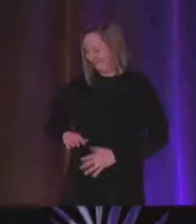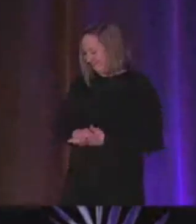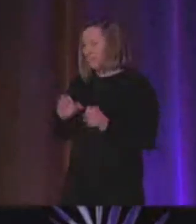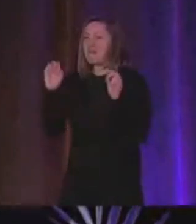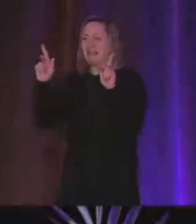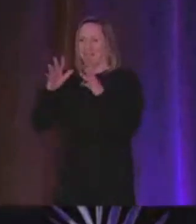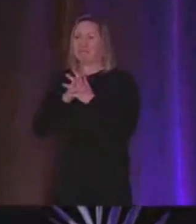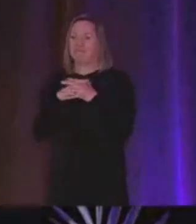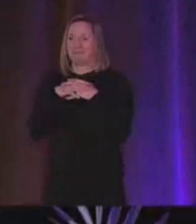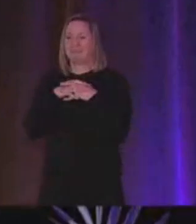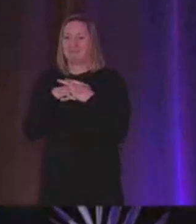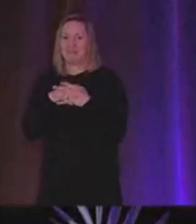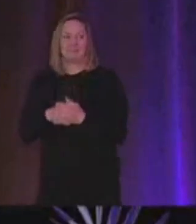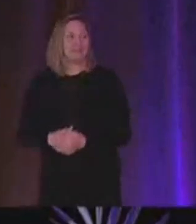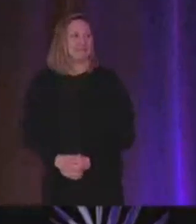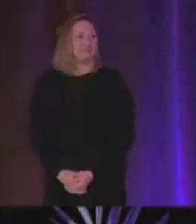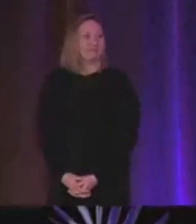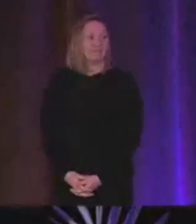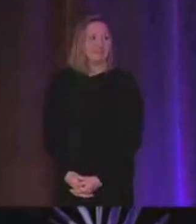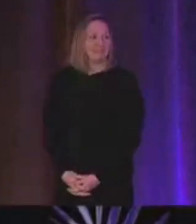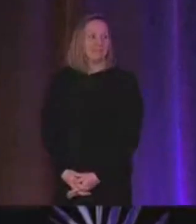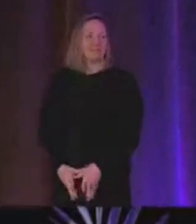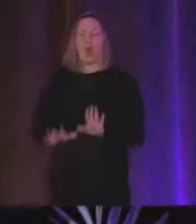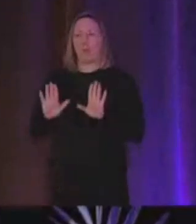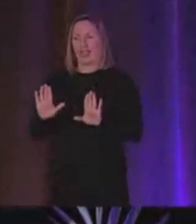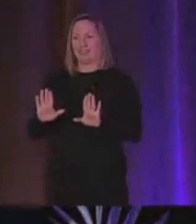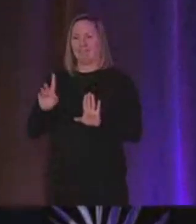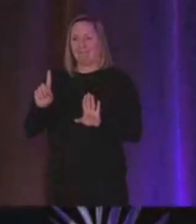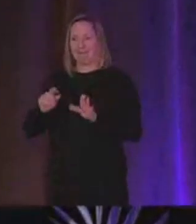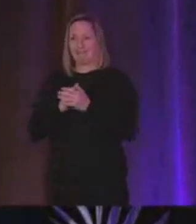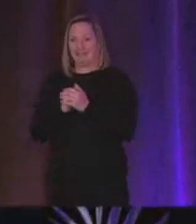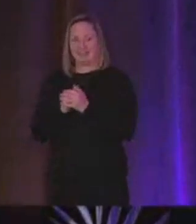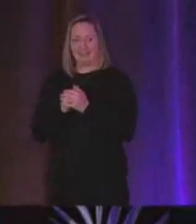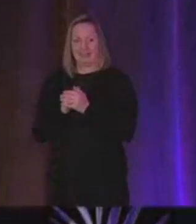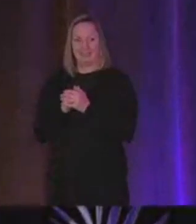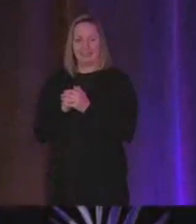Okay. Okay. Oh, wait, it will not work.